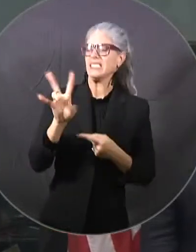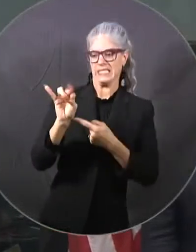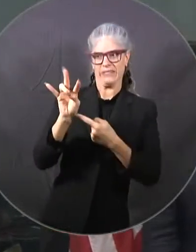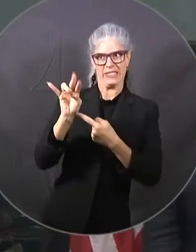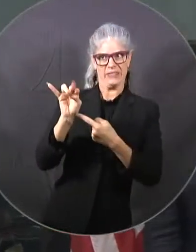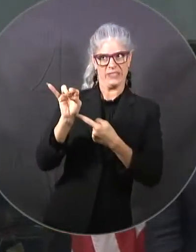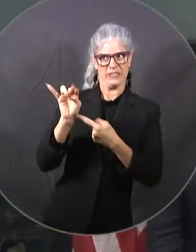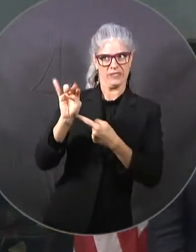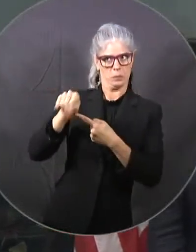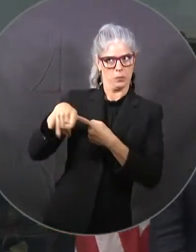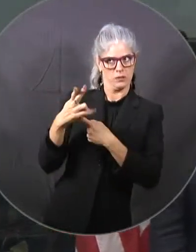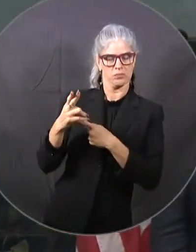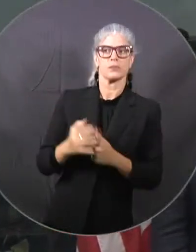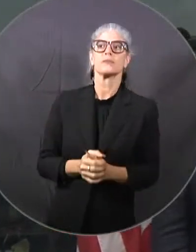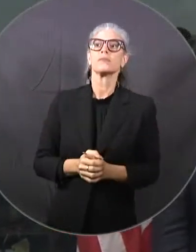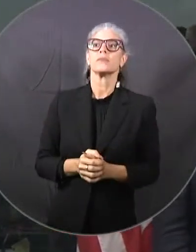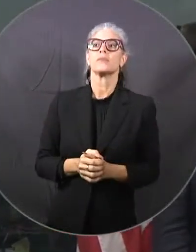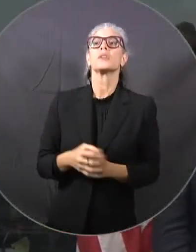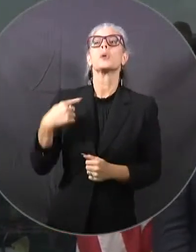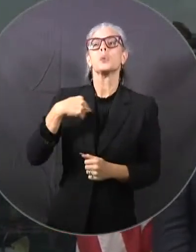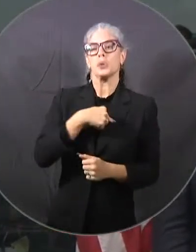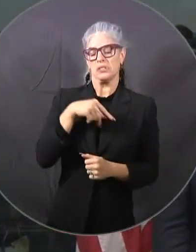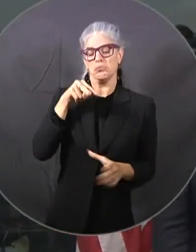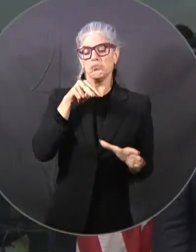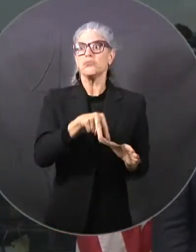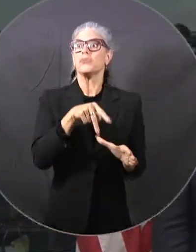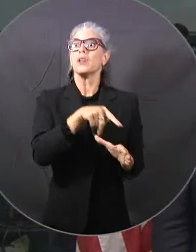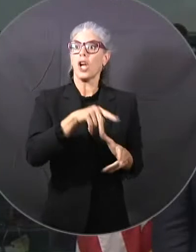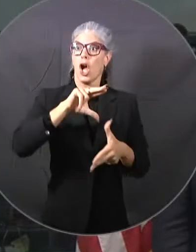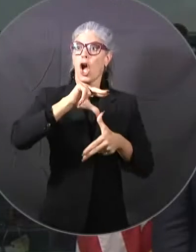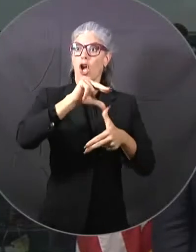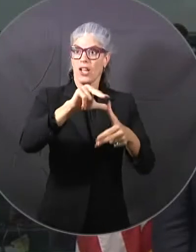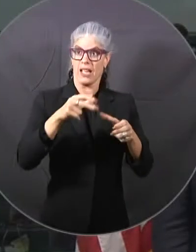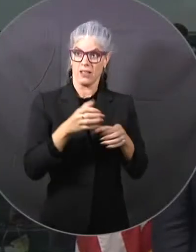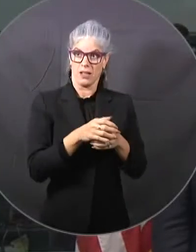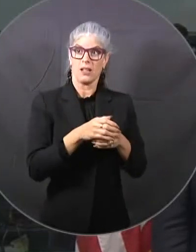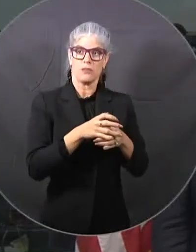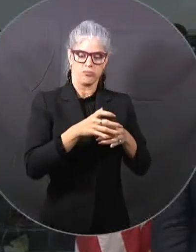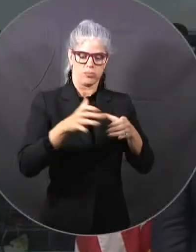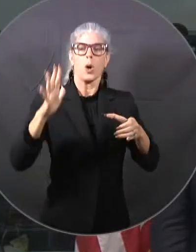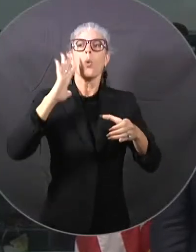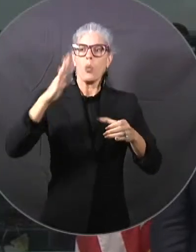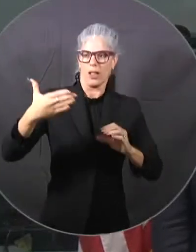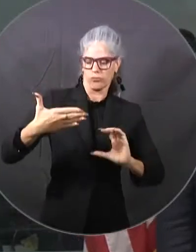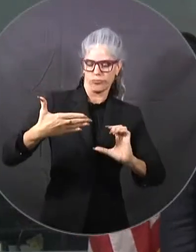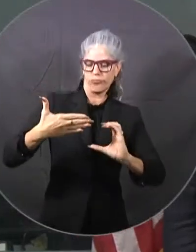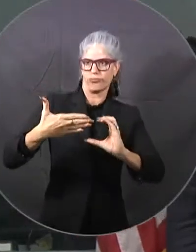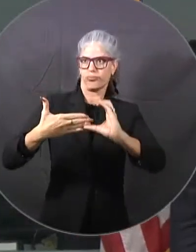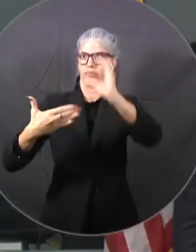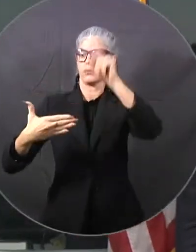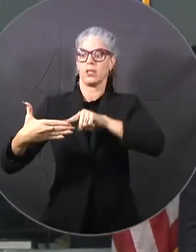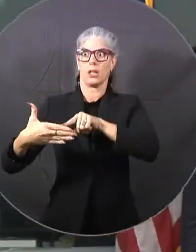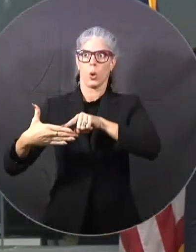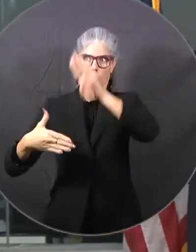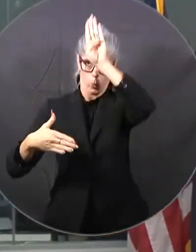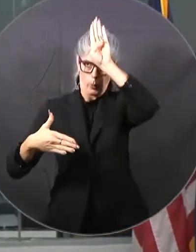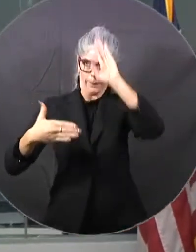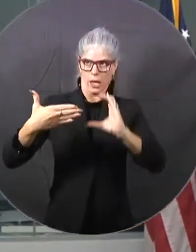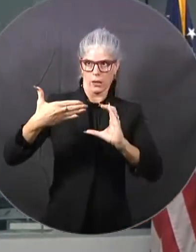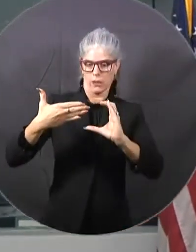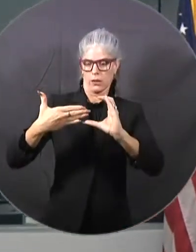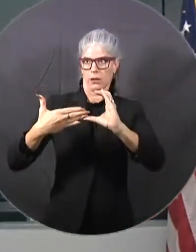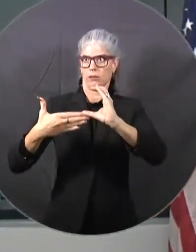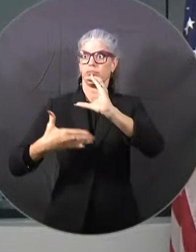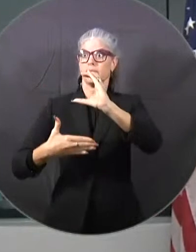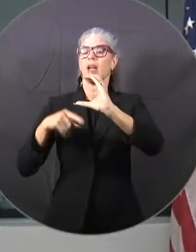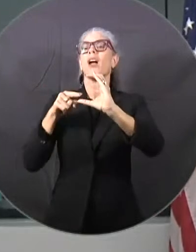or over Cuba tonight and then reach Category 3 hurricane strength throughout tomorrow into Wednesday morning. Hurricane warnings